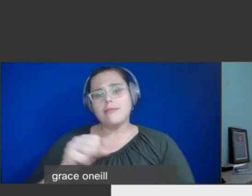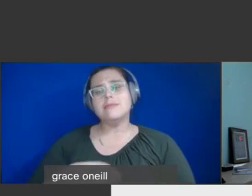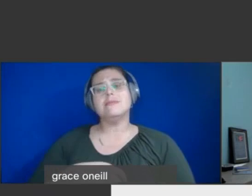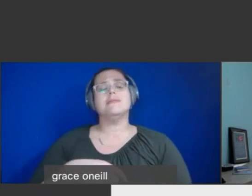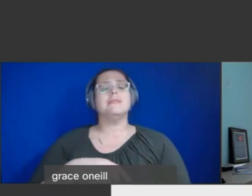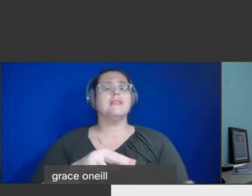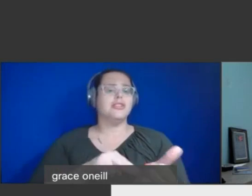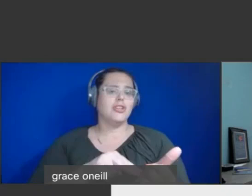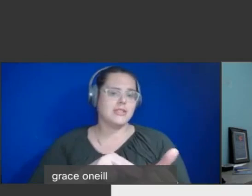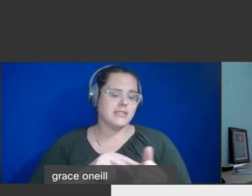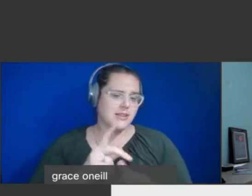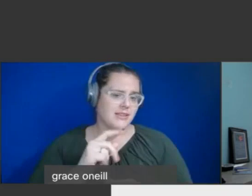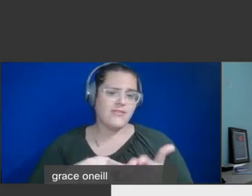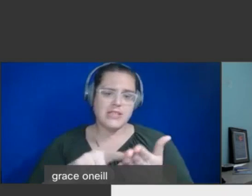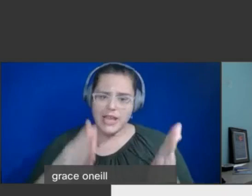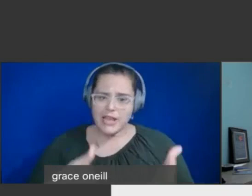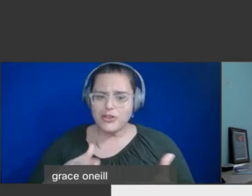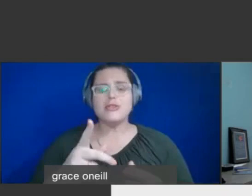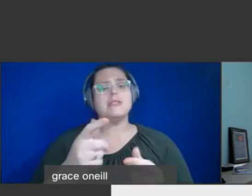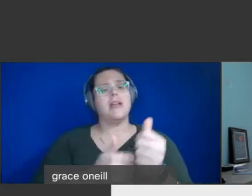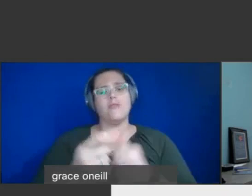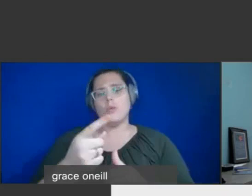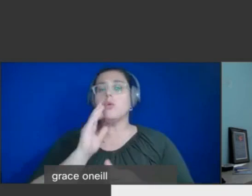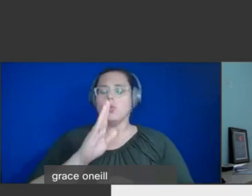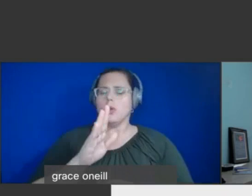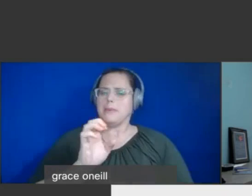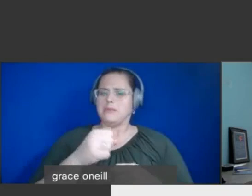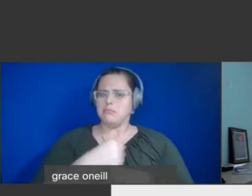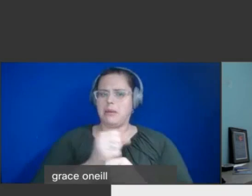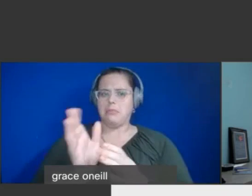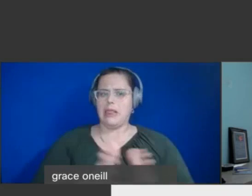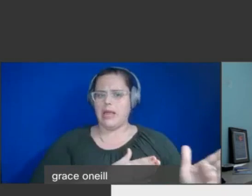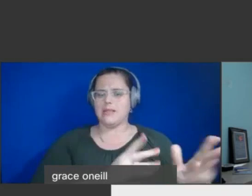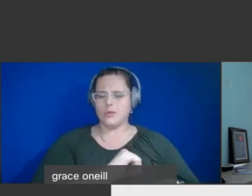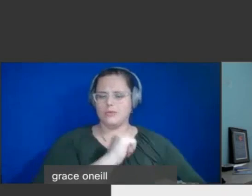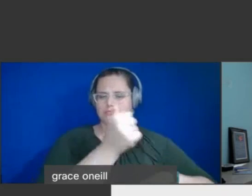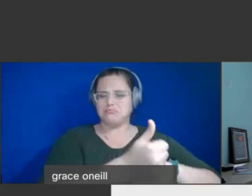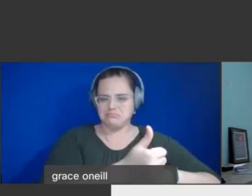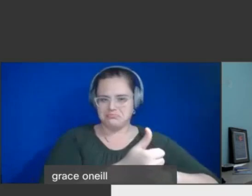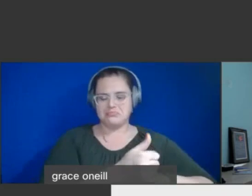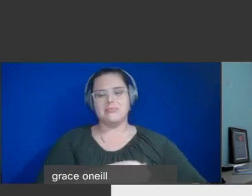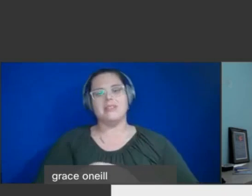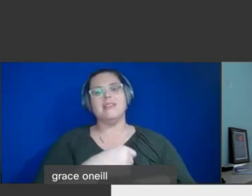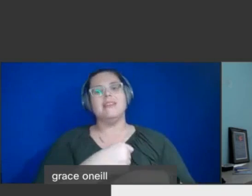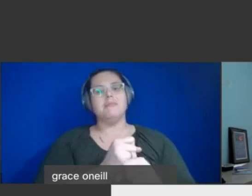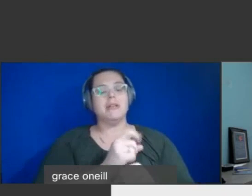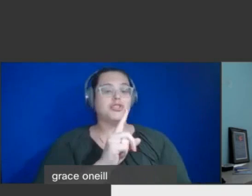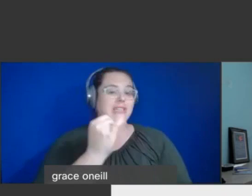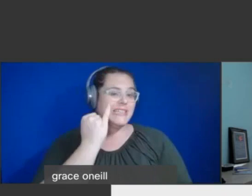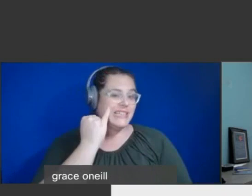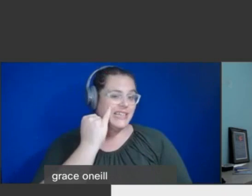as appropriate to make plans for whether there would be a resumption then of in-person